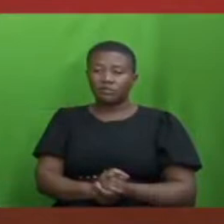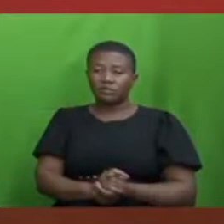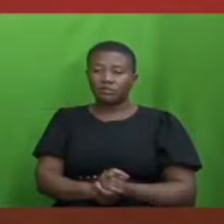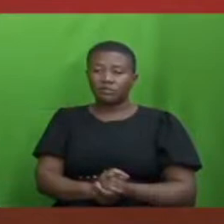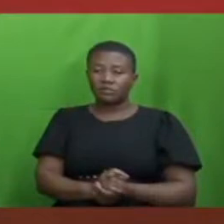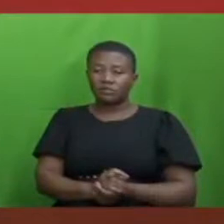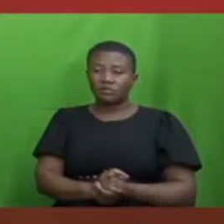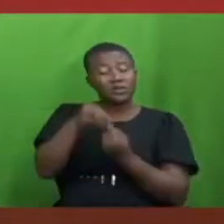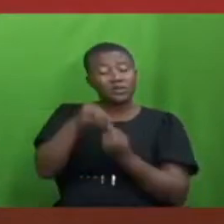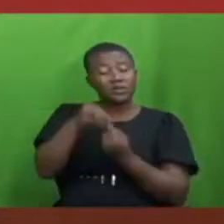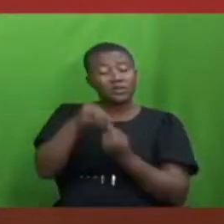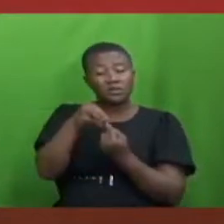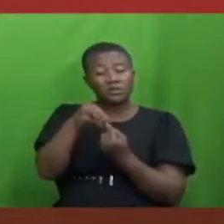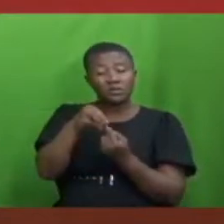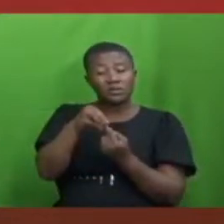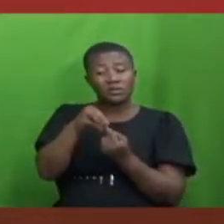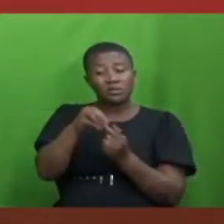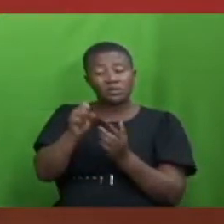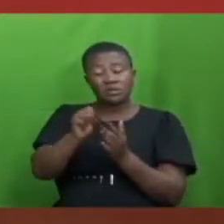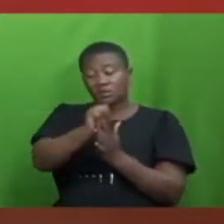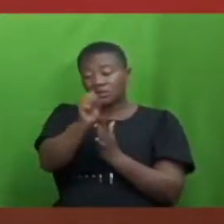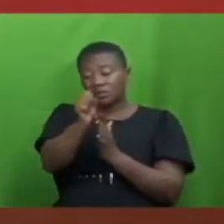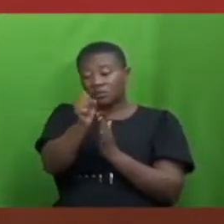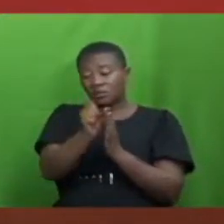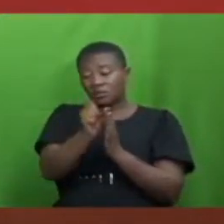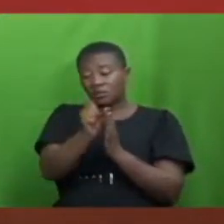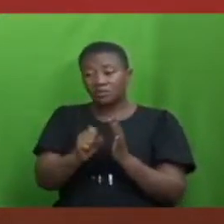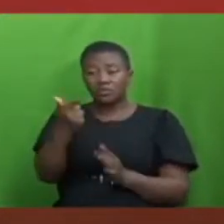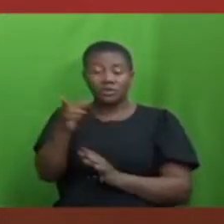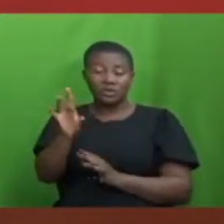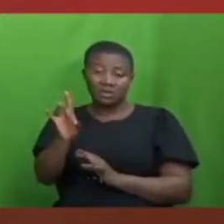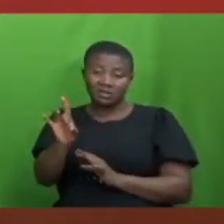particularly Section 28.